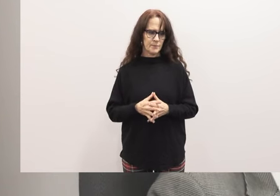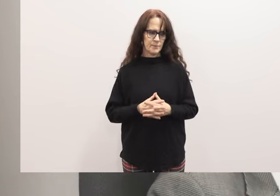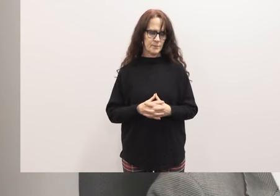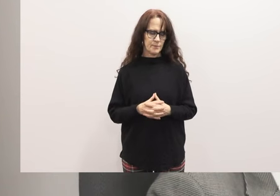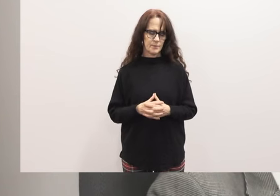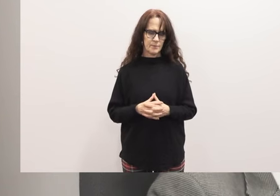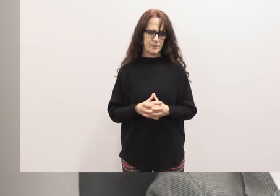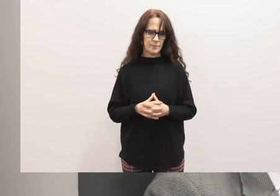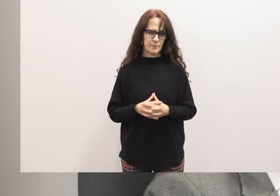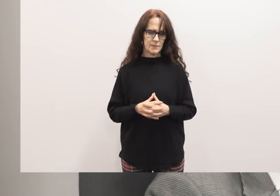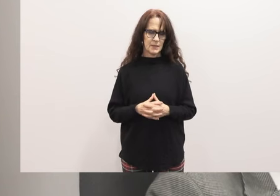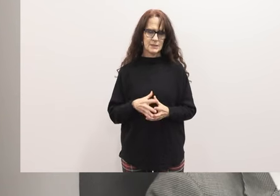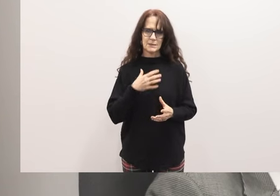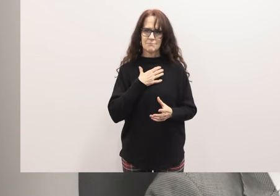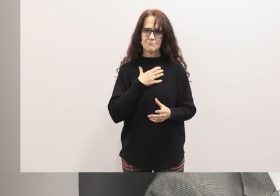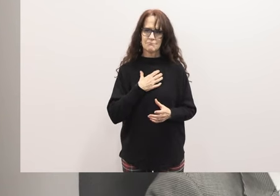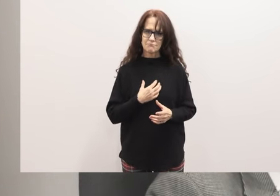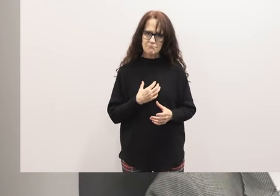a passion